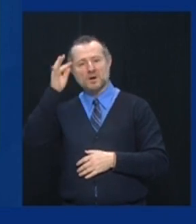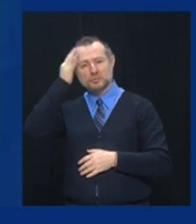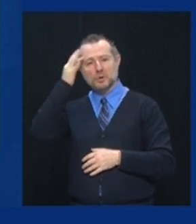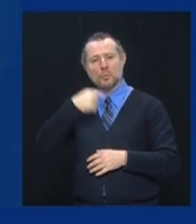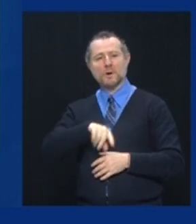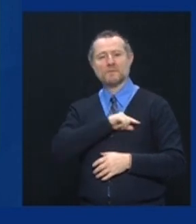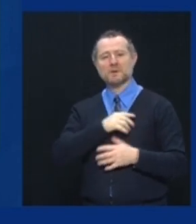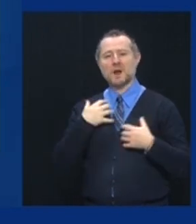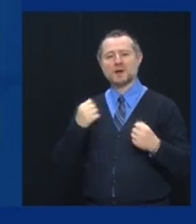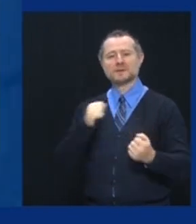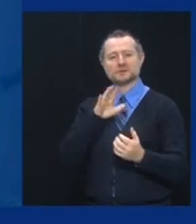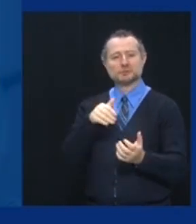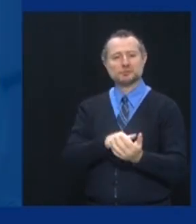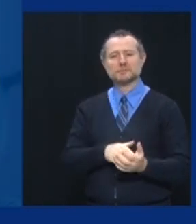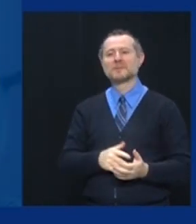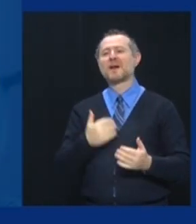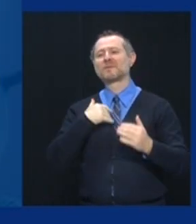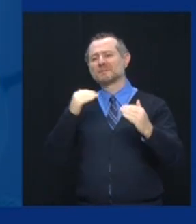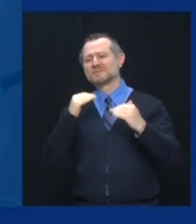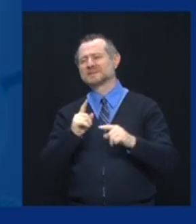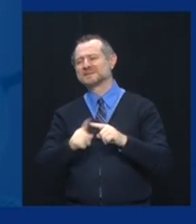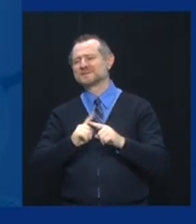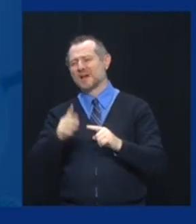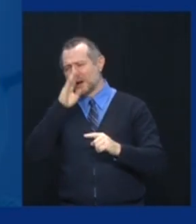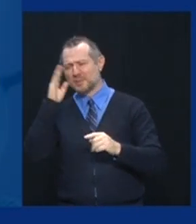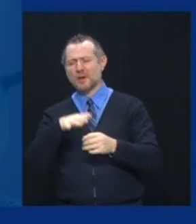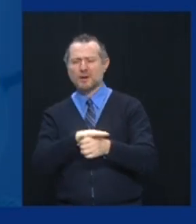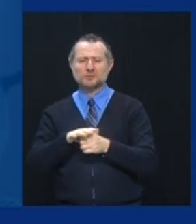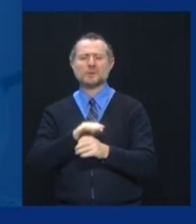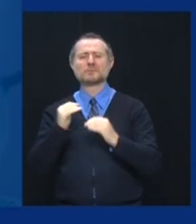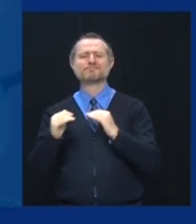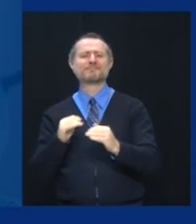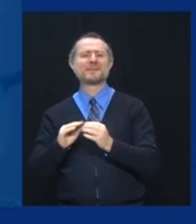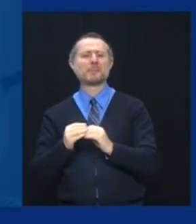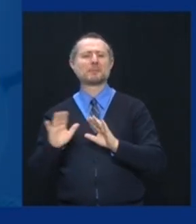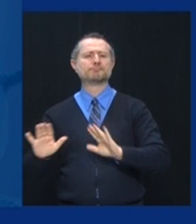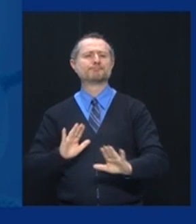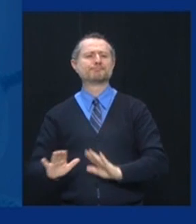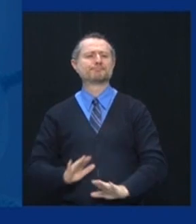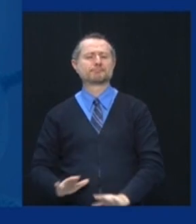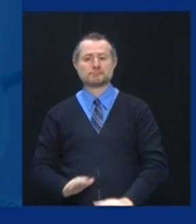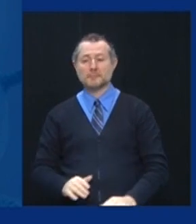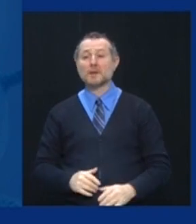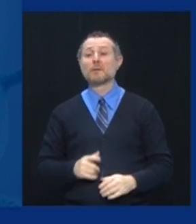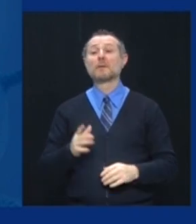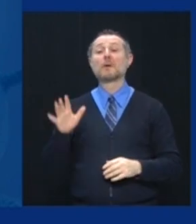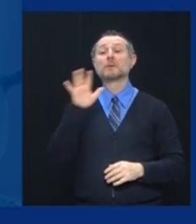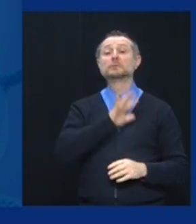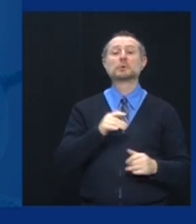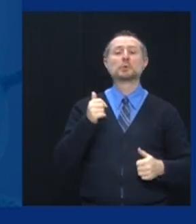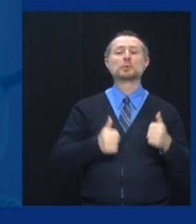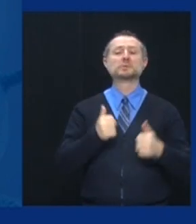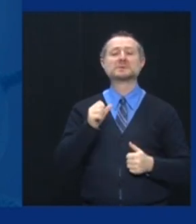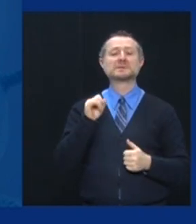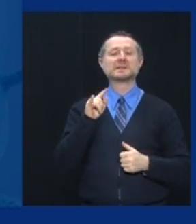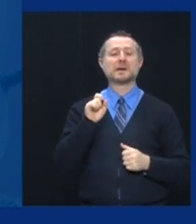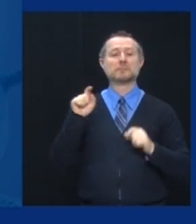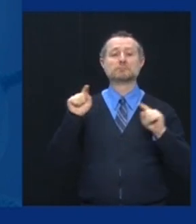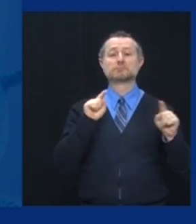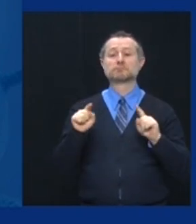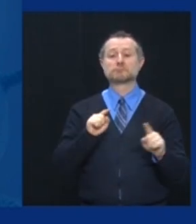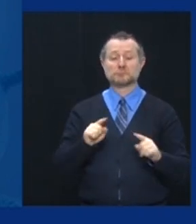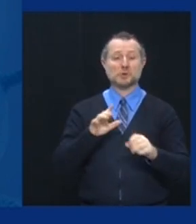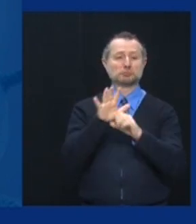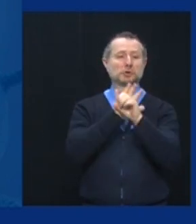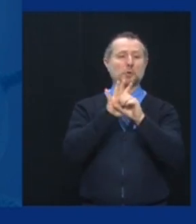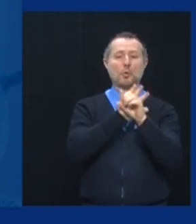care centers, local health departments. This is where the sites are that can now serve